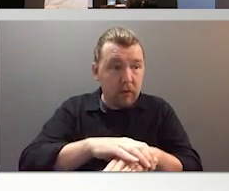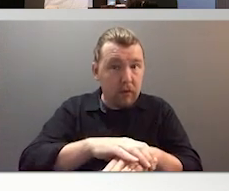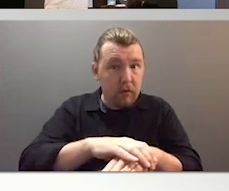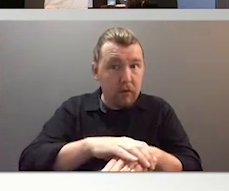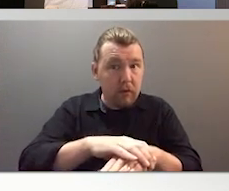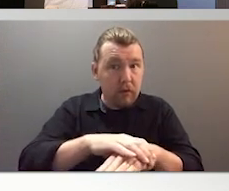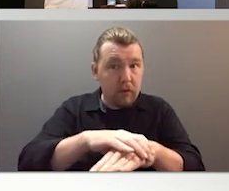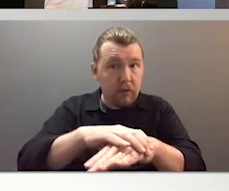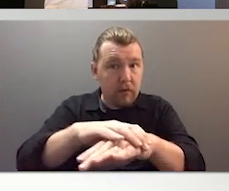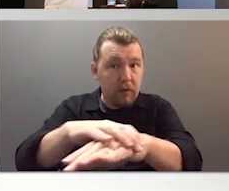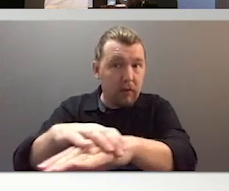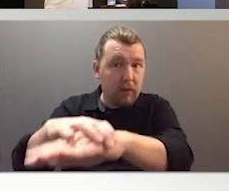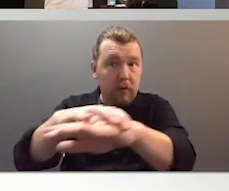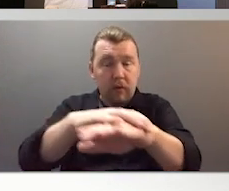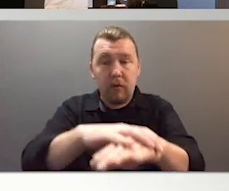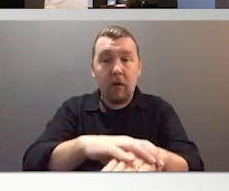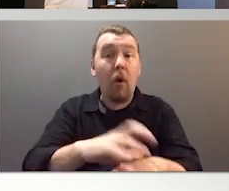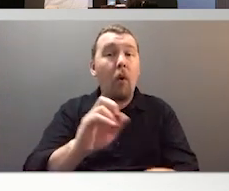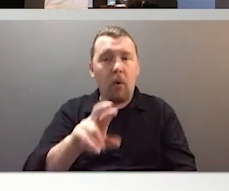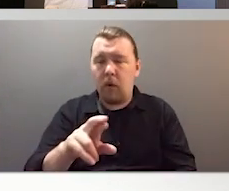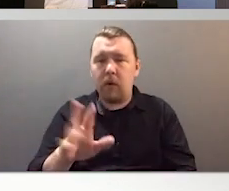okay.